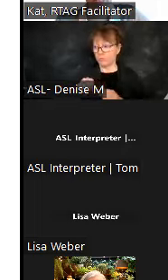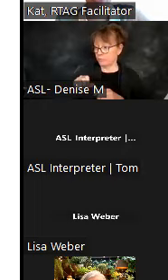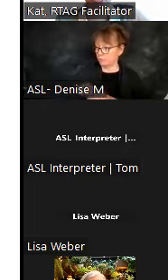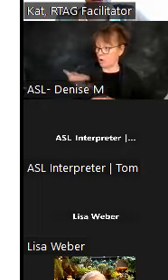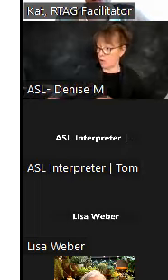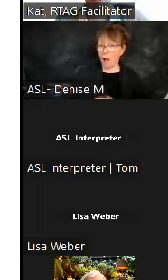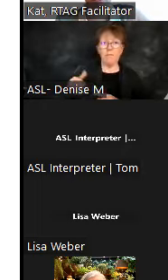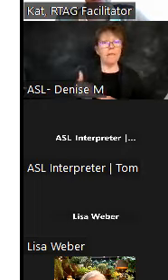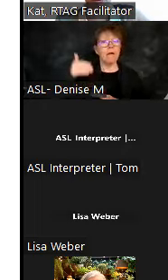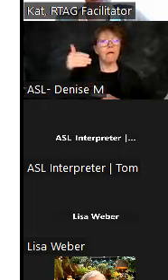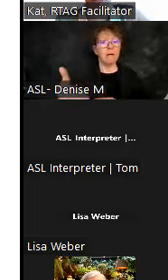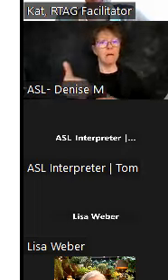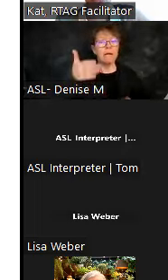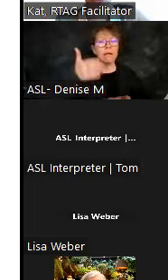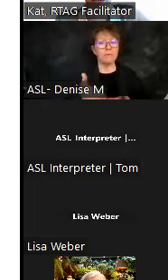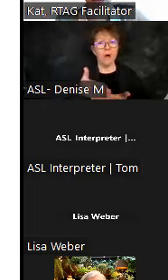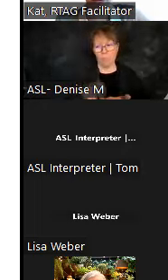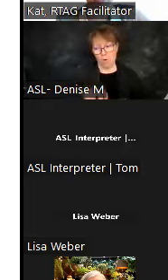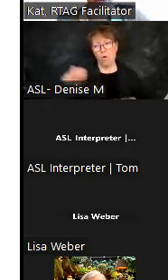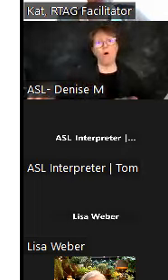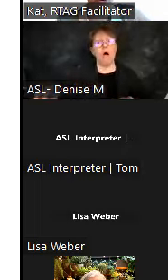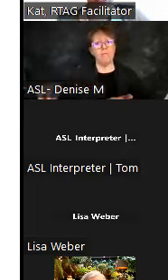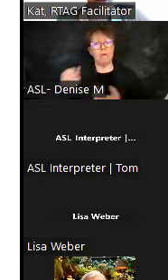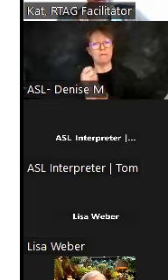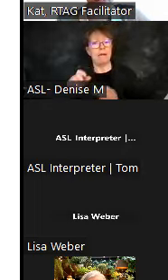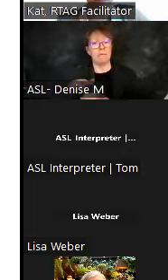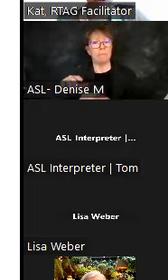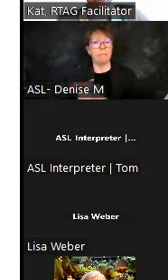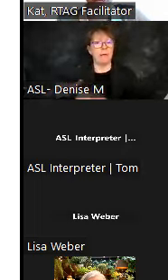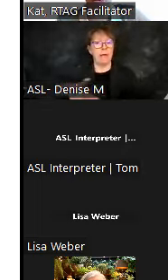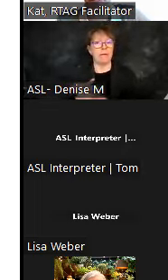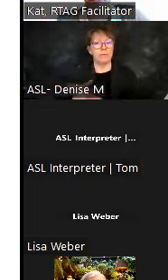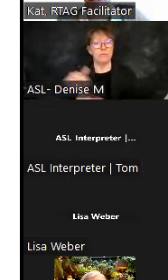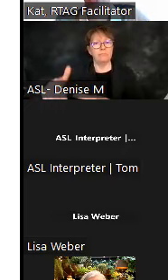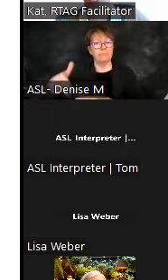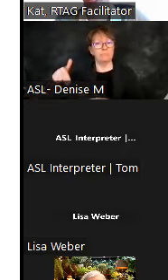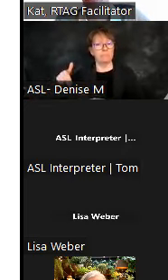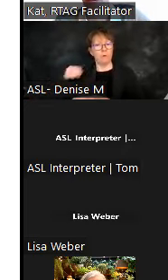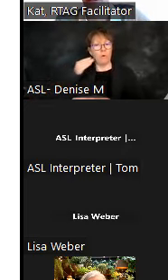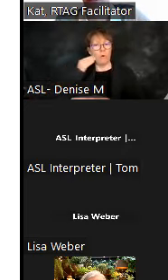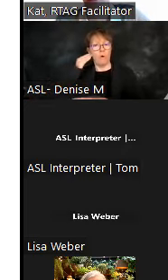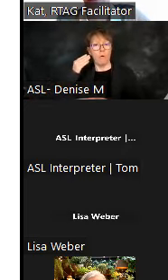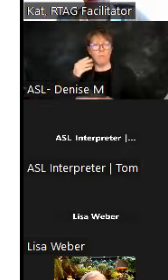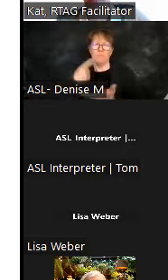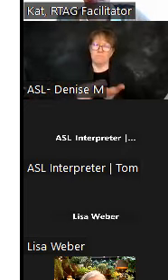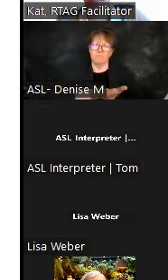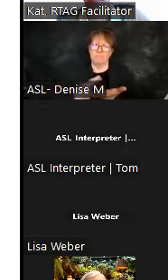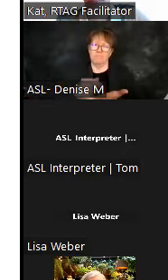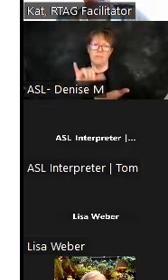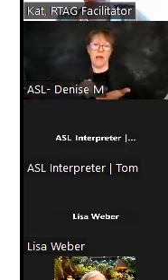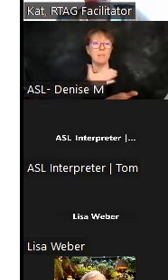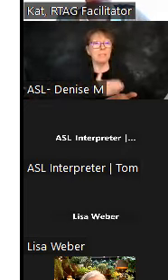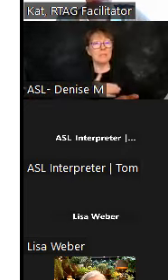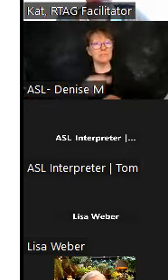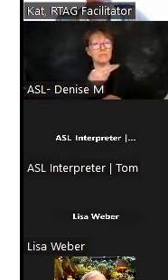try to keep your response limited to 2 to 3 minutes and focus on an example related to the discussion topic.